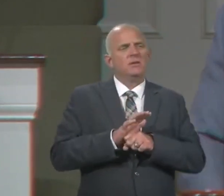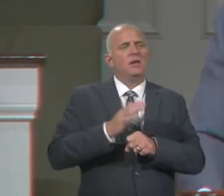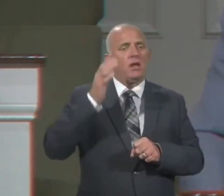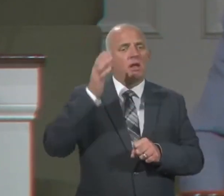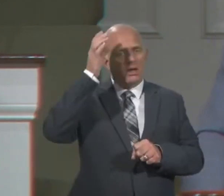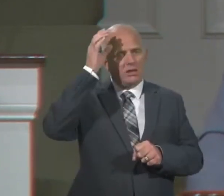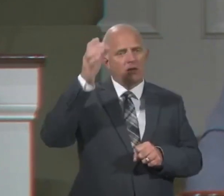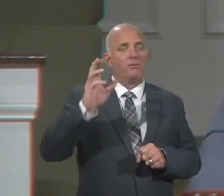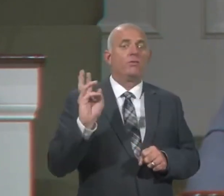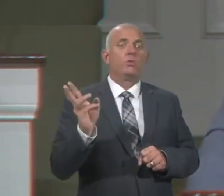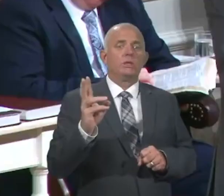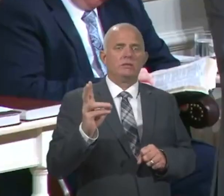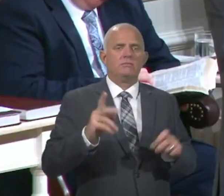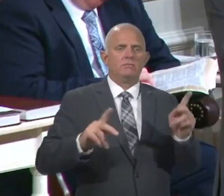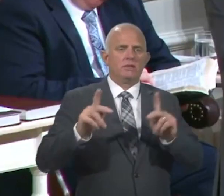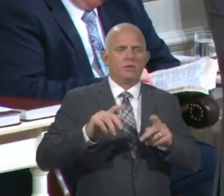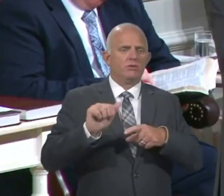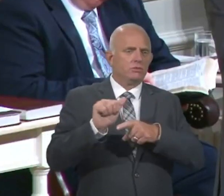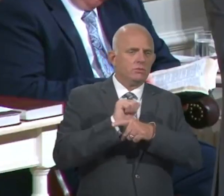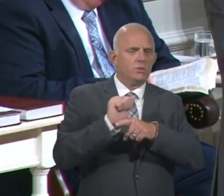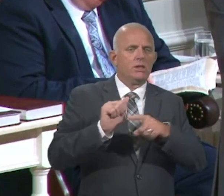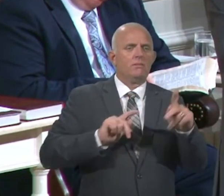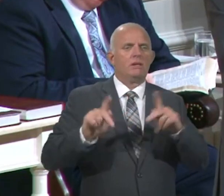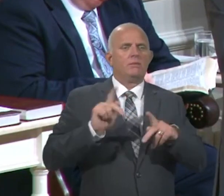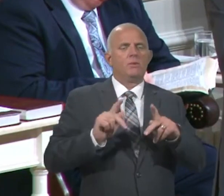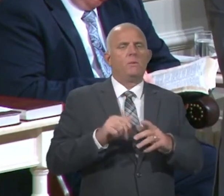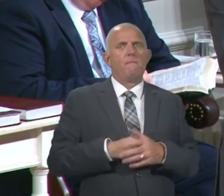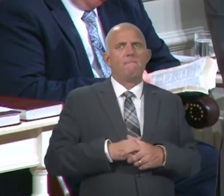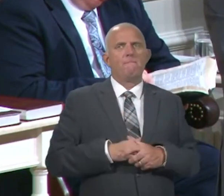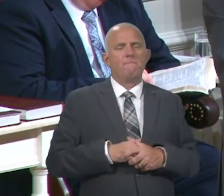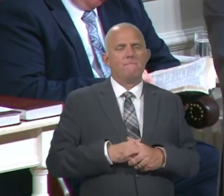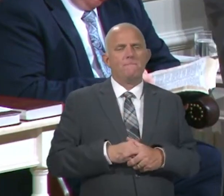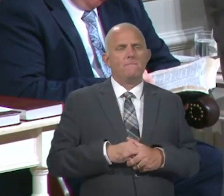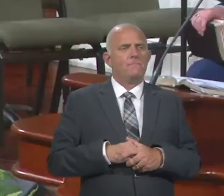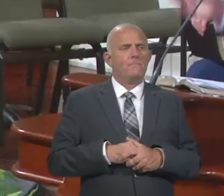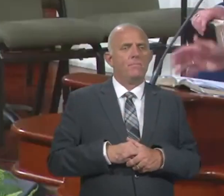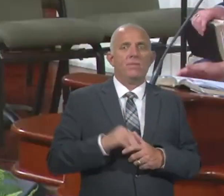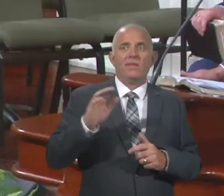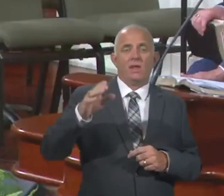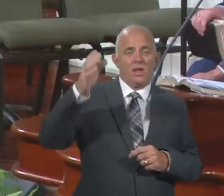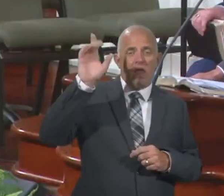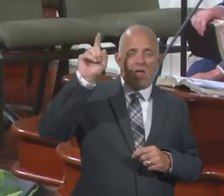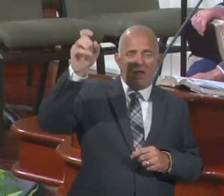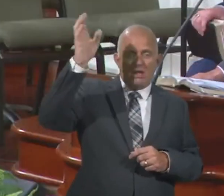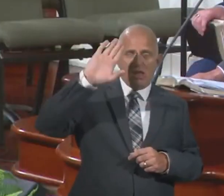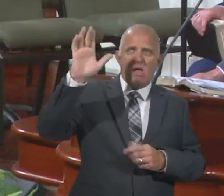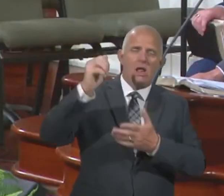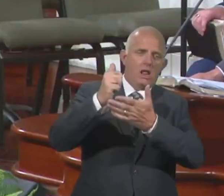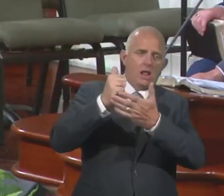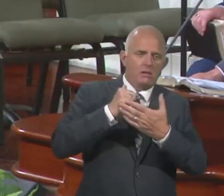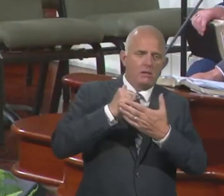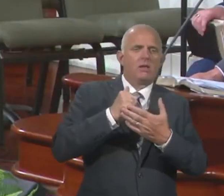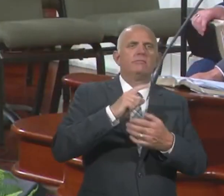to Christ and discipling converts. We need to ask God to help us. God, help me to be committed.